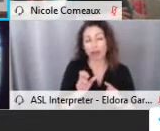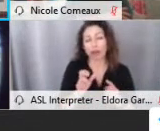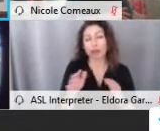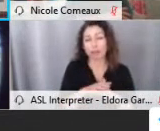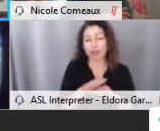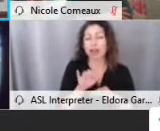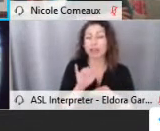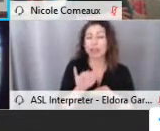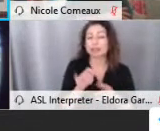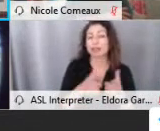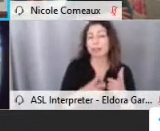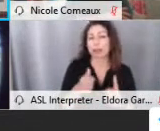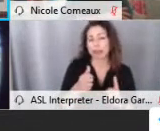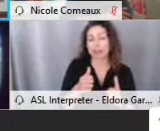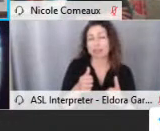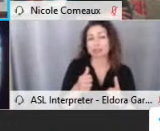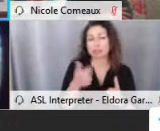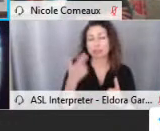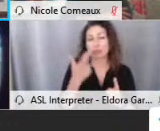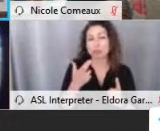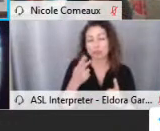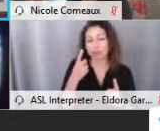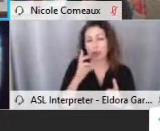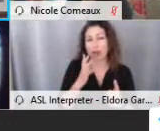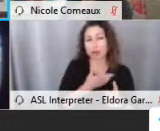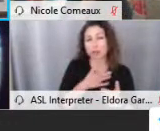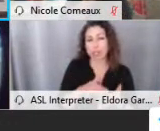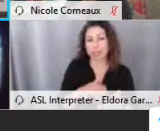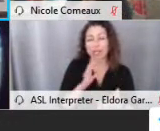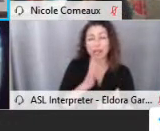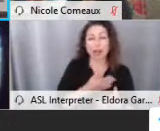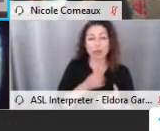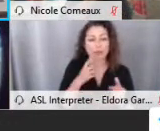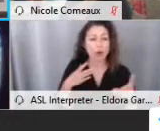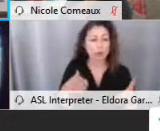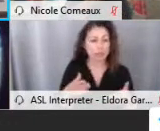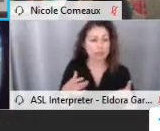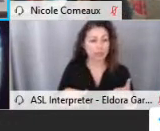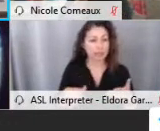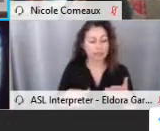of doing the study, and that's our focus.